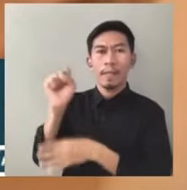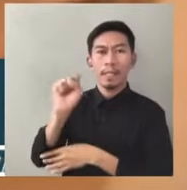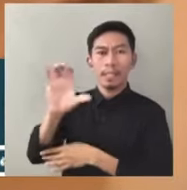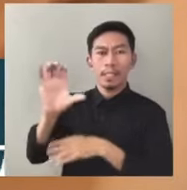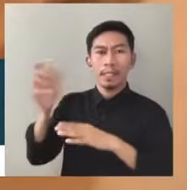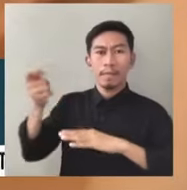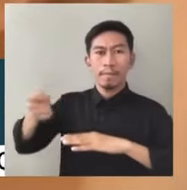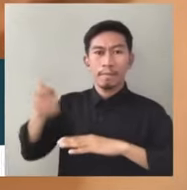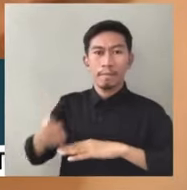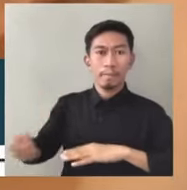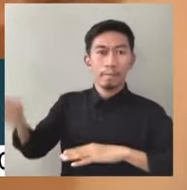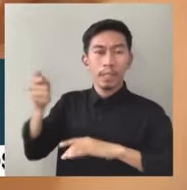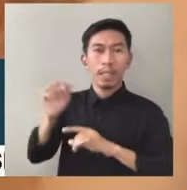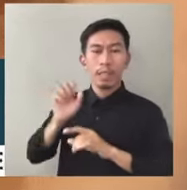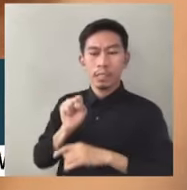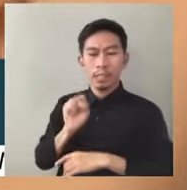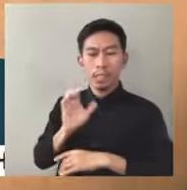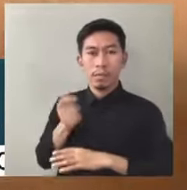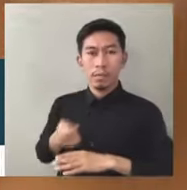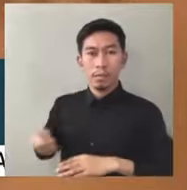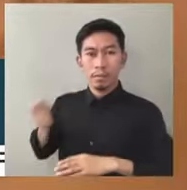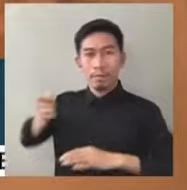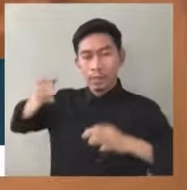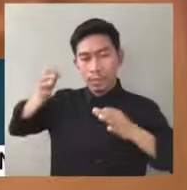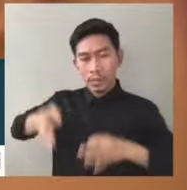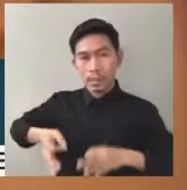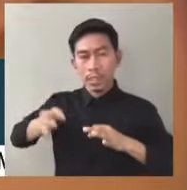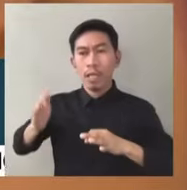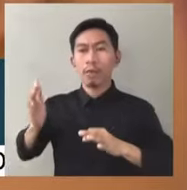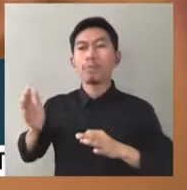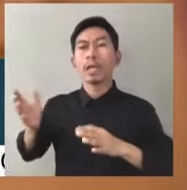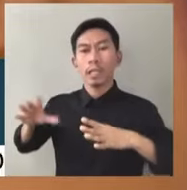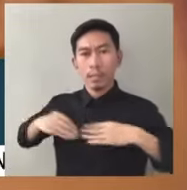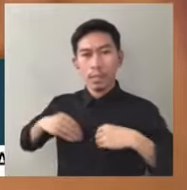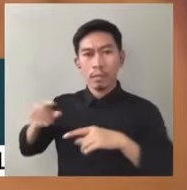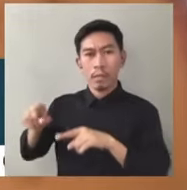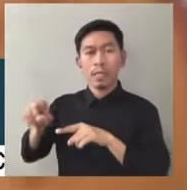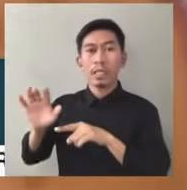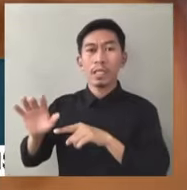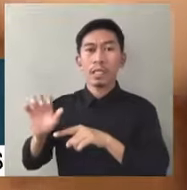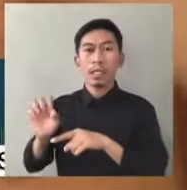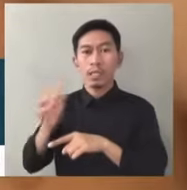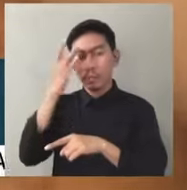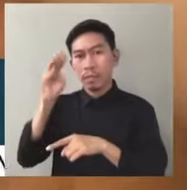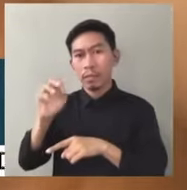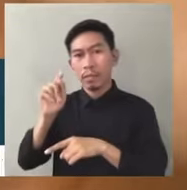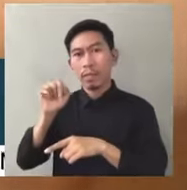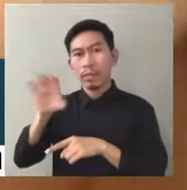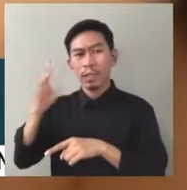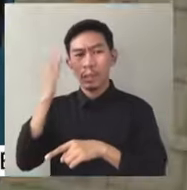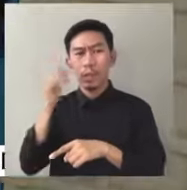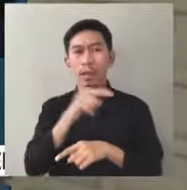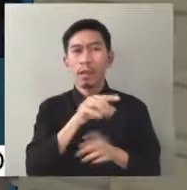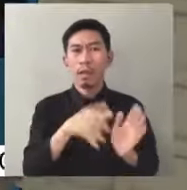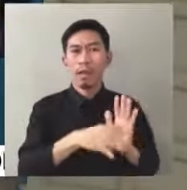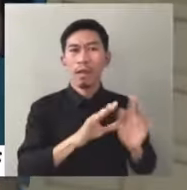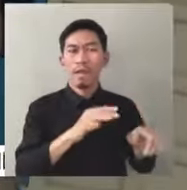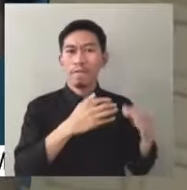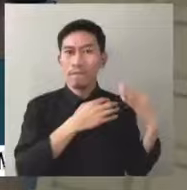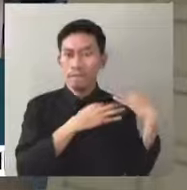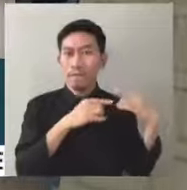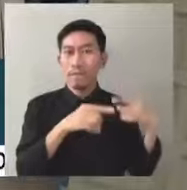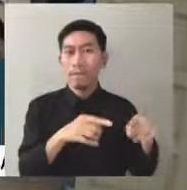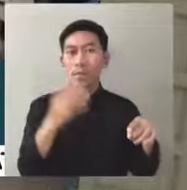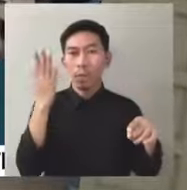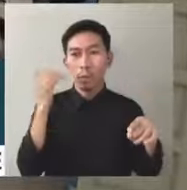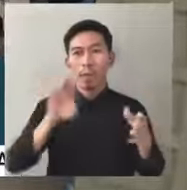SE emphasized in its decision that it granted the petition of Smartmatic because the COMELEC committed grave abuse of discretion when it disqualified